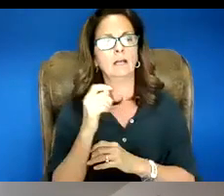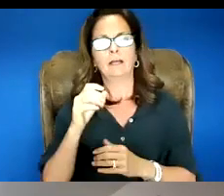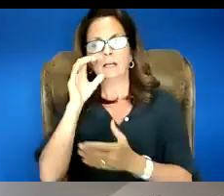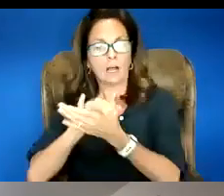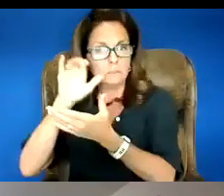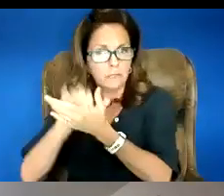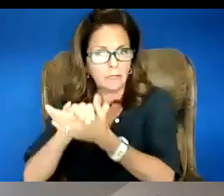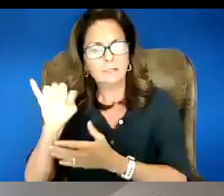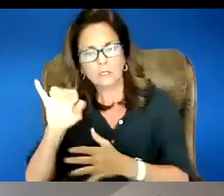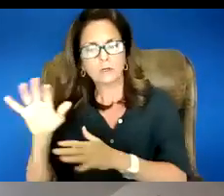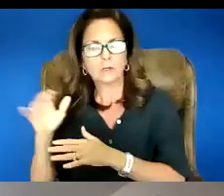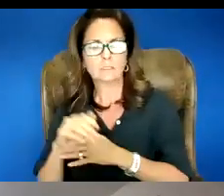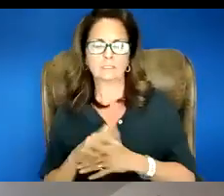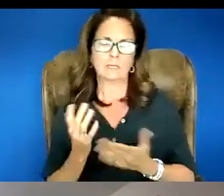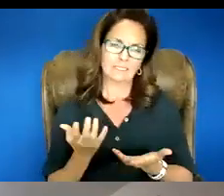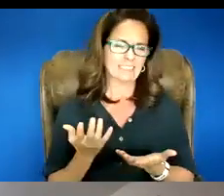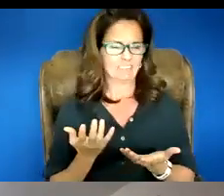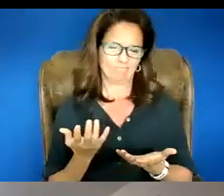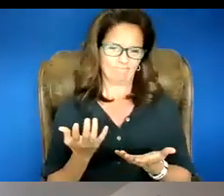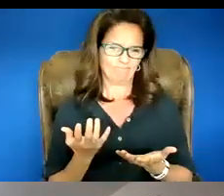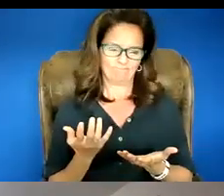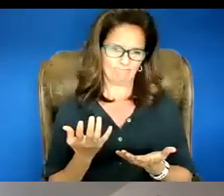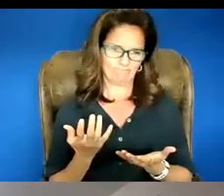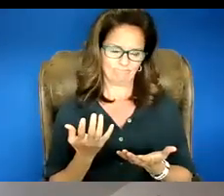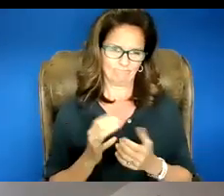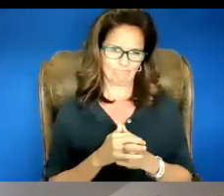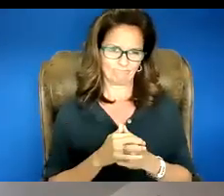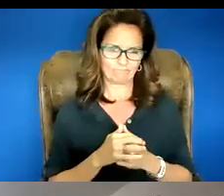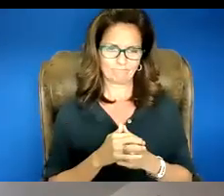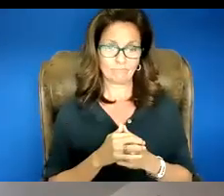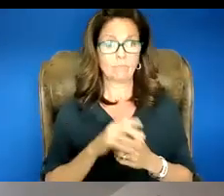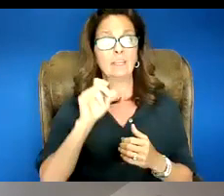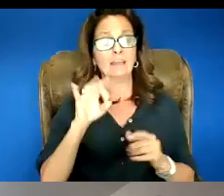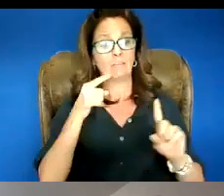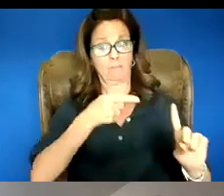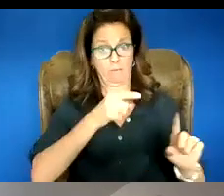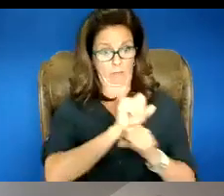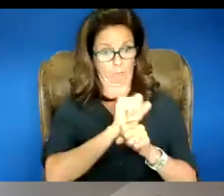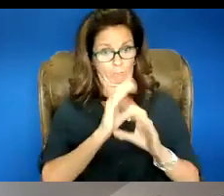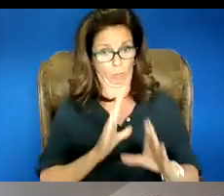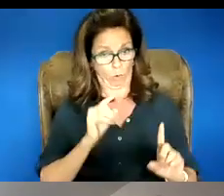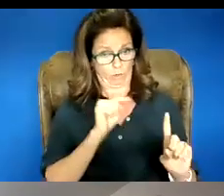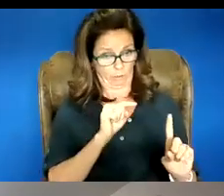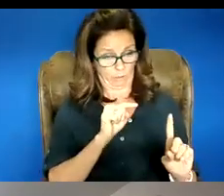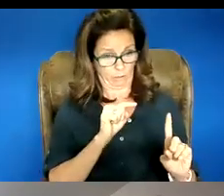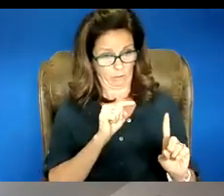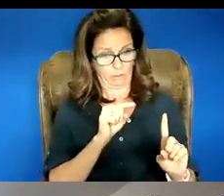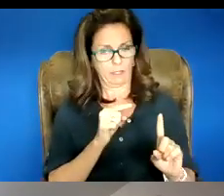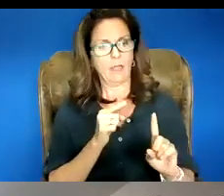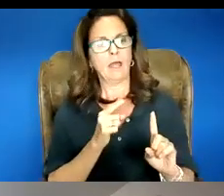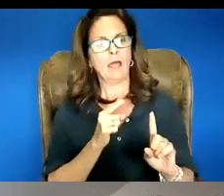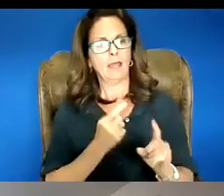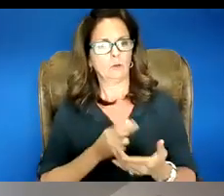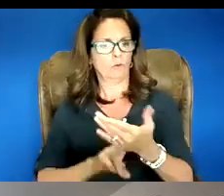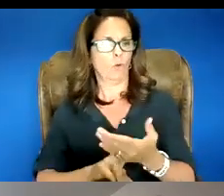but it's through a spouse. Now, if you are an employee and you're enrolled as a dependent,